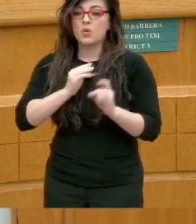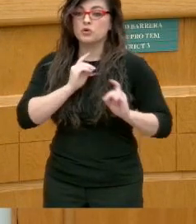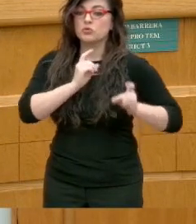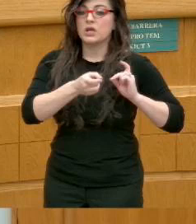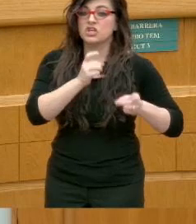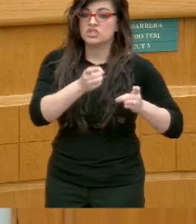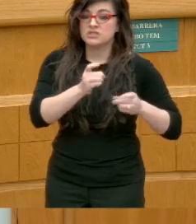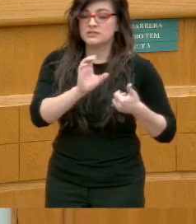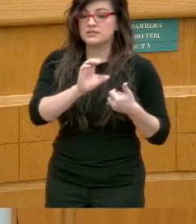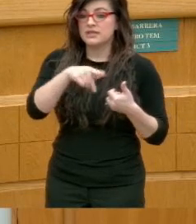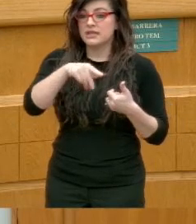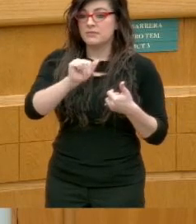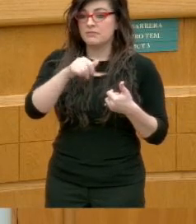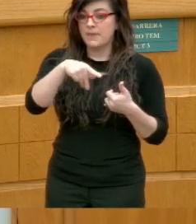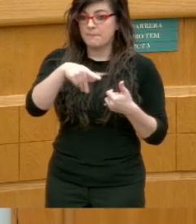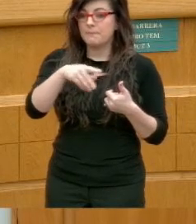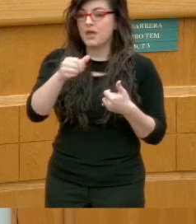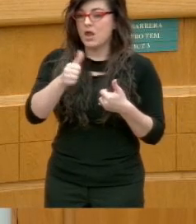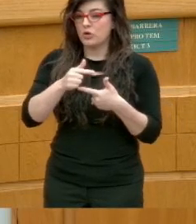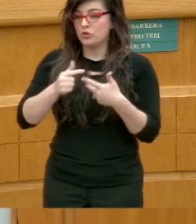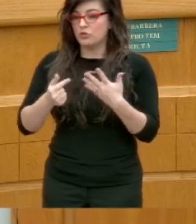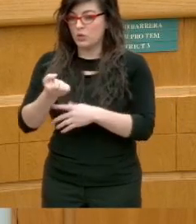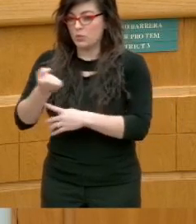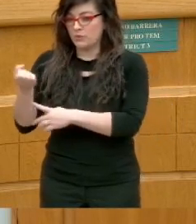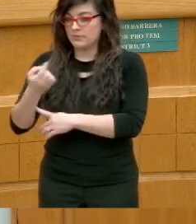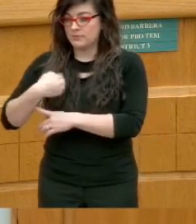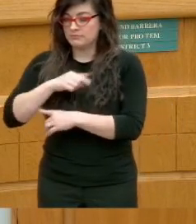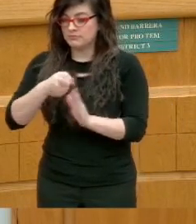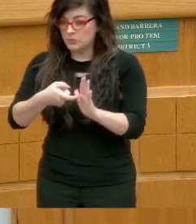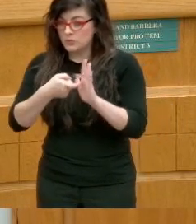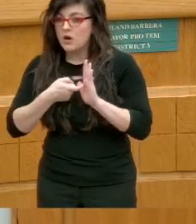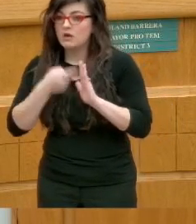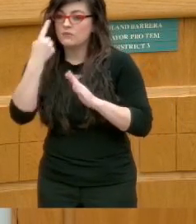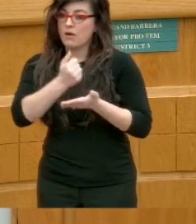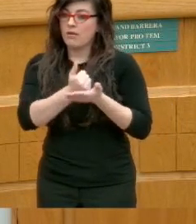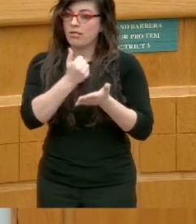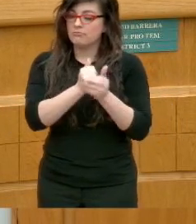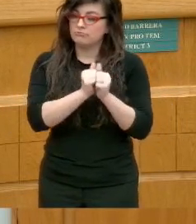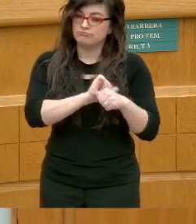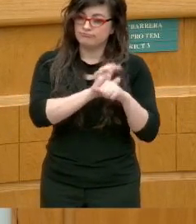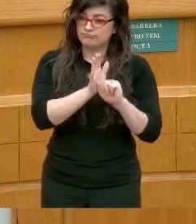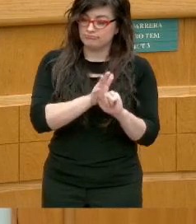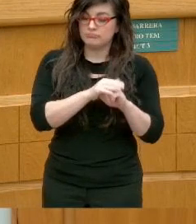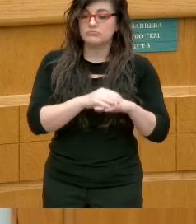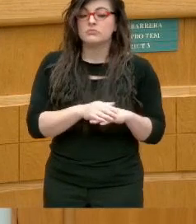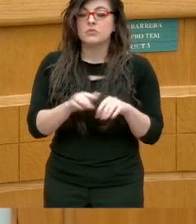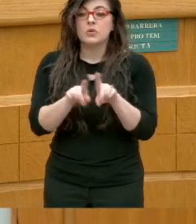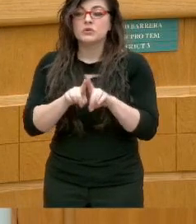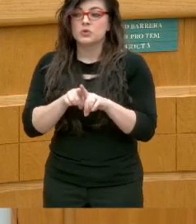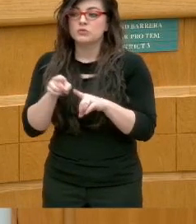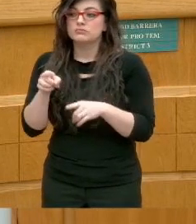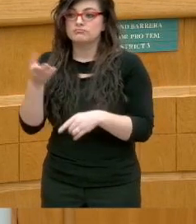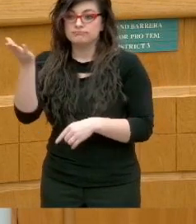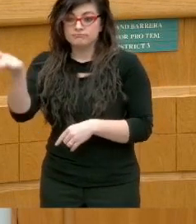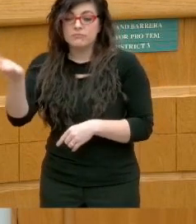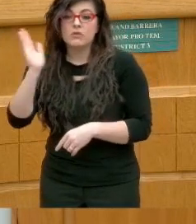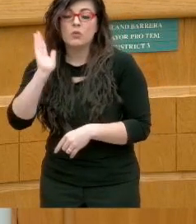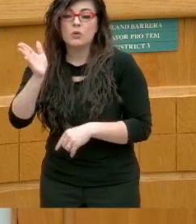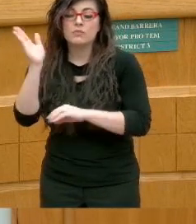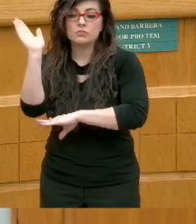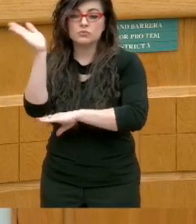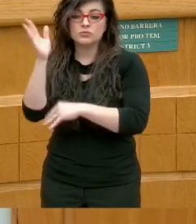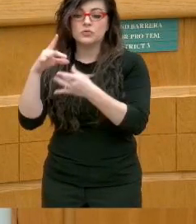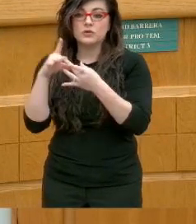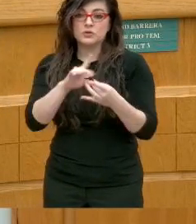those materials that are necessary, and also to remind us on some of our social distancing guidelines and requirements that we should